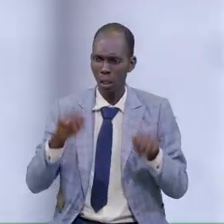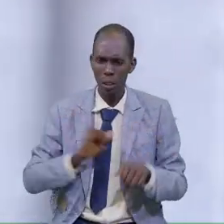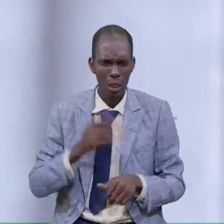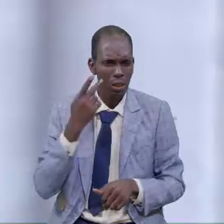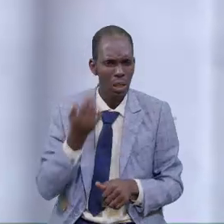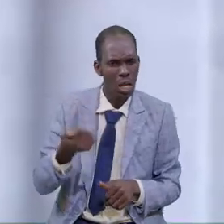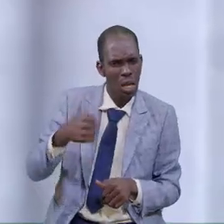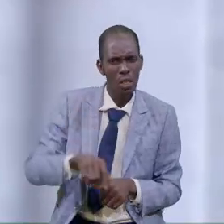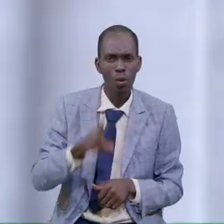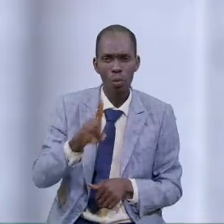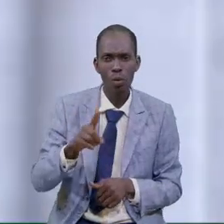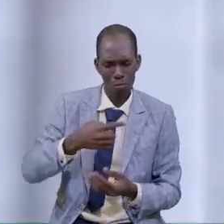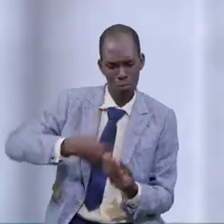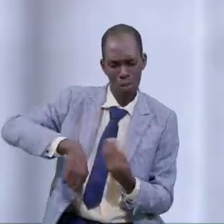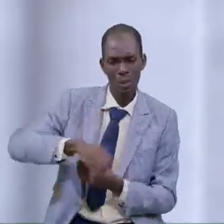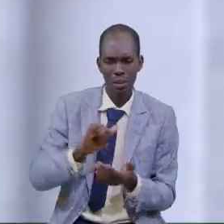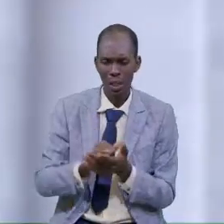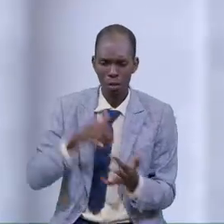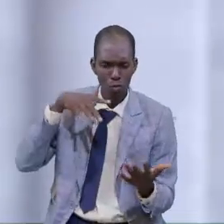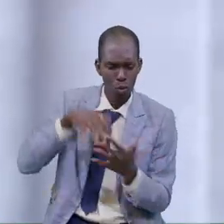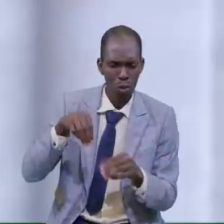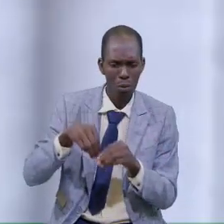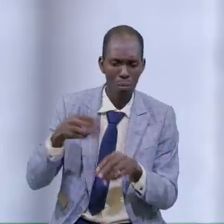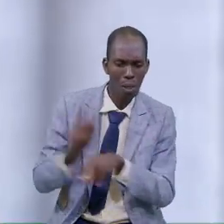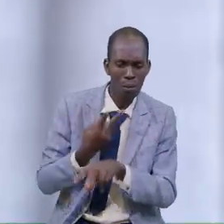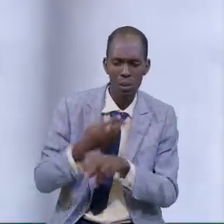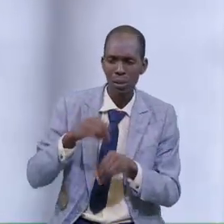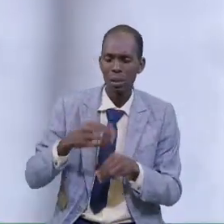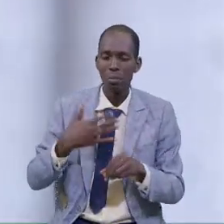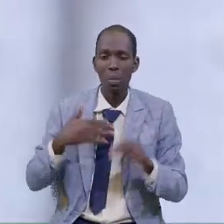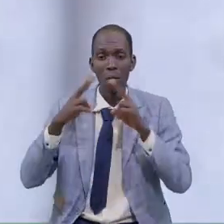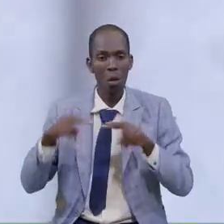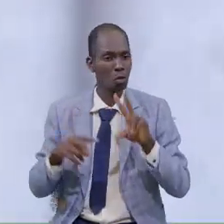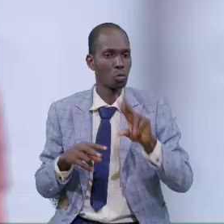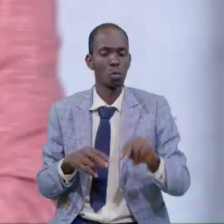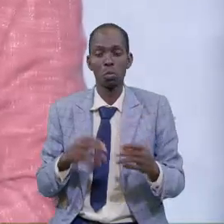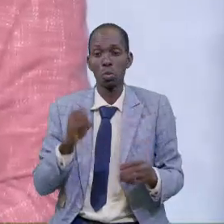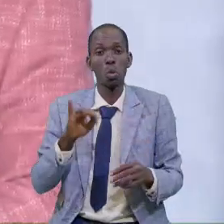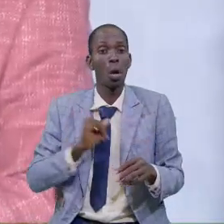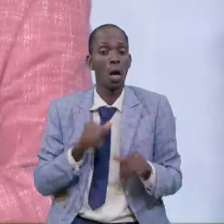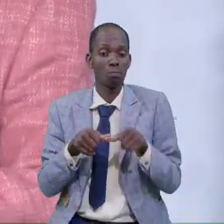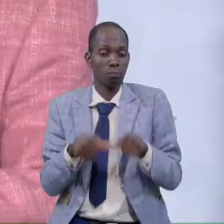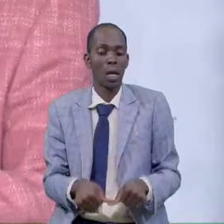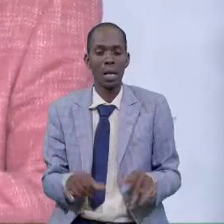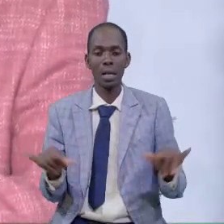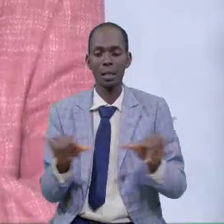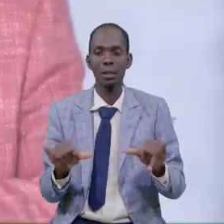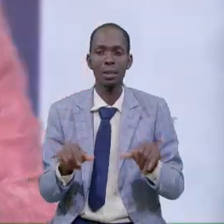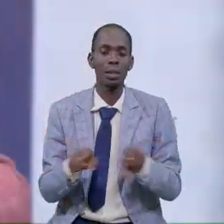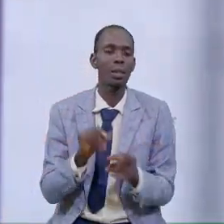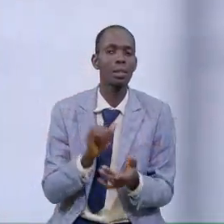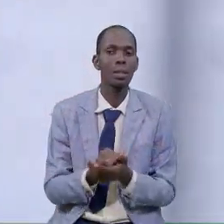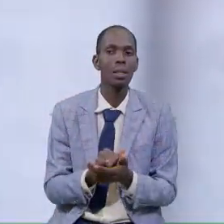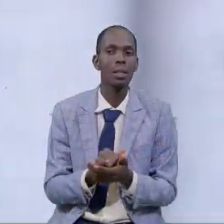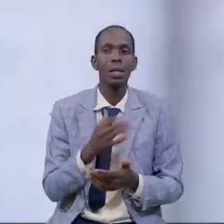that has studied mathematics? No, sir. And so I was kept like that. And the word I had, the vision I